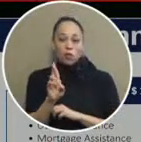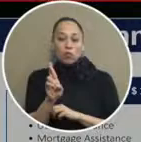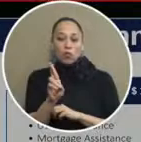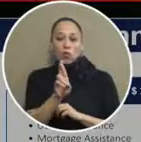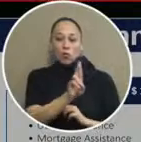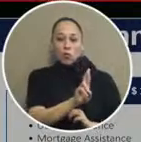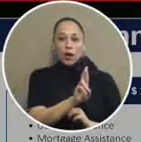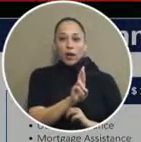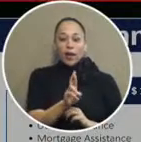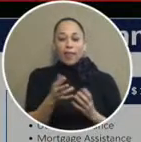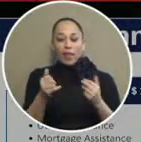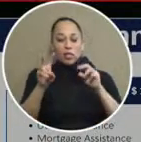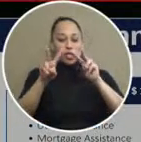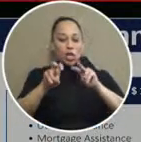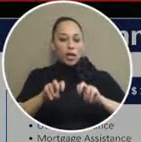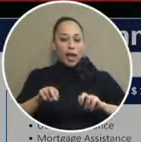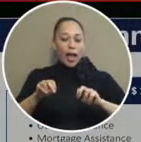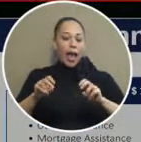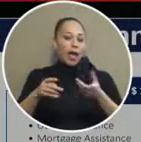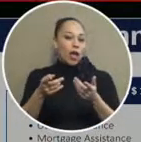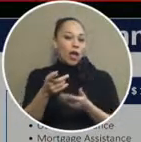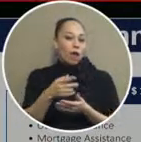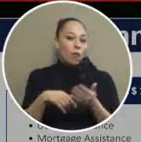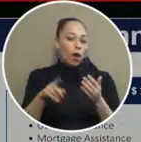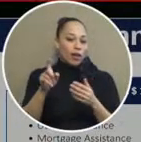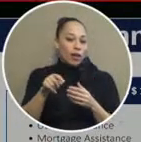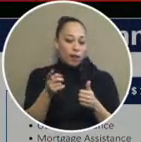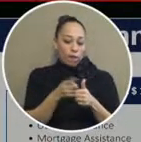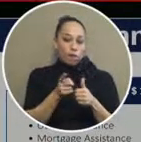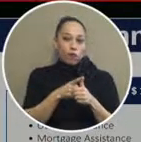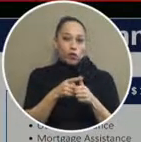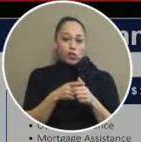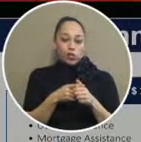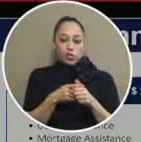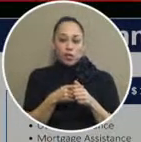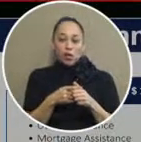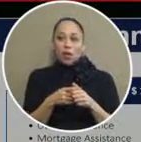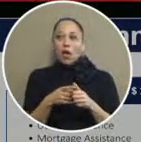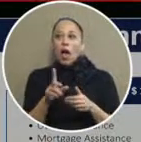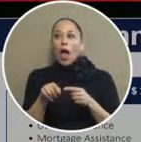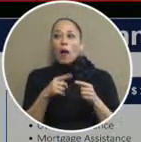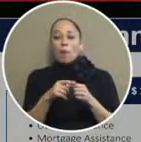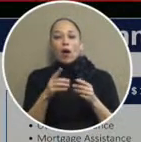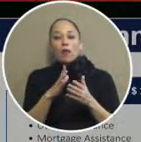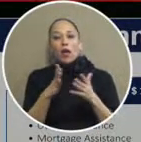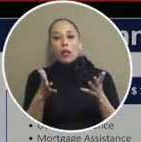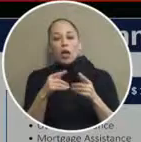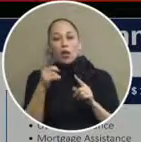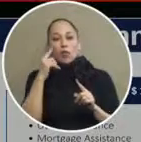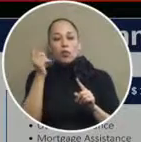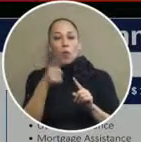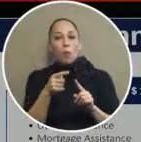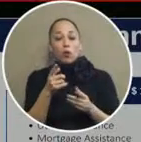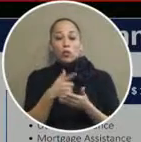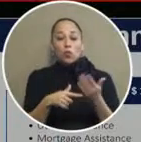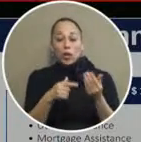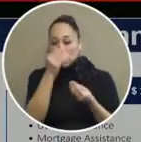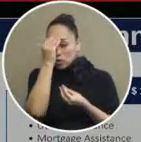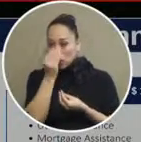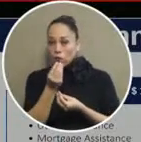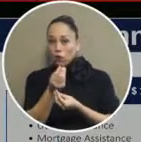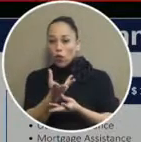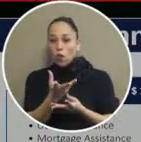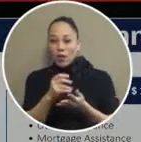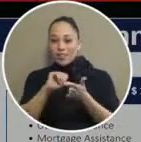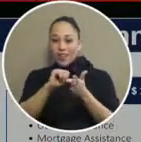the analysis of the need that we initially conducted. The 300 plus data points that I mentioned is what is informing